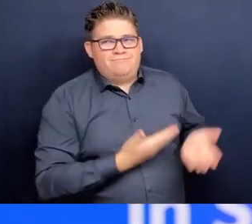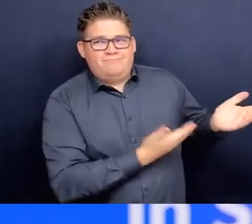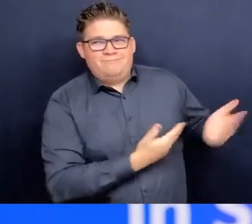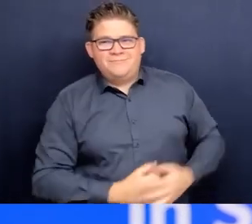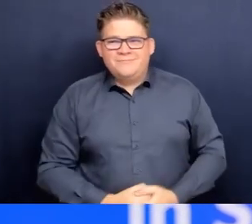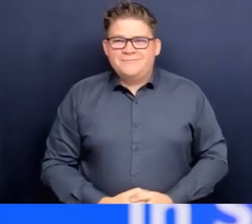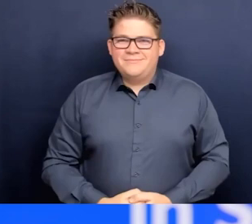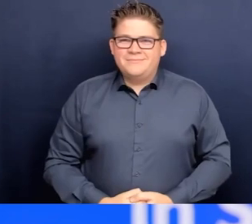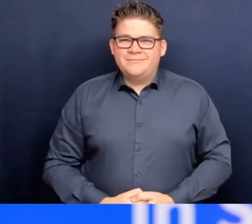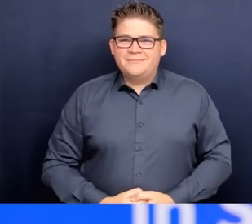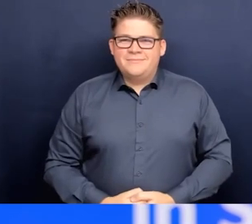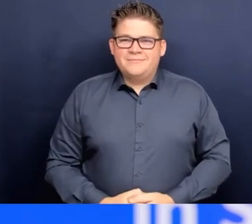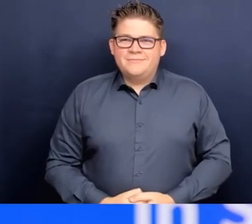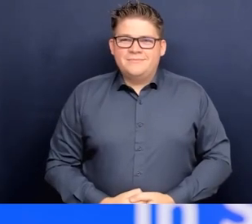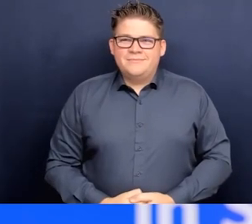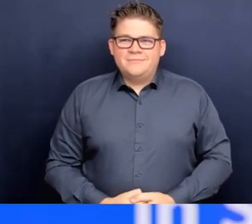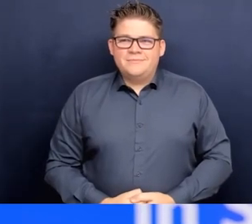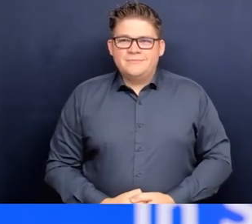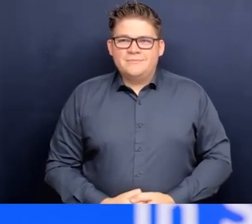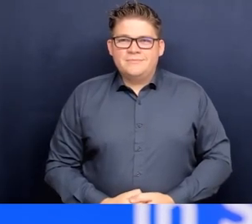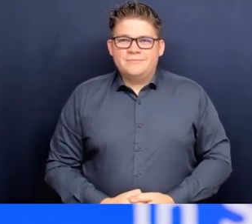the MLA for Surrey Newton. There he is.